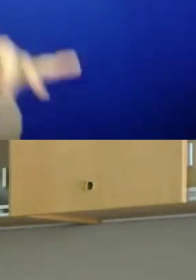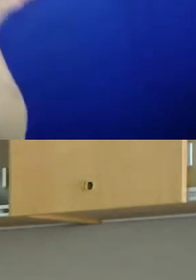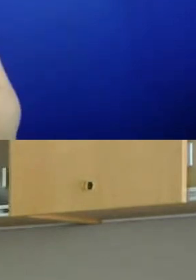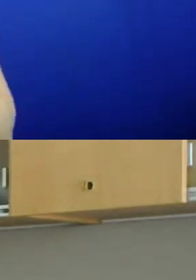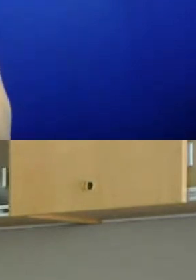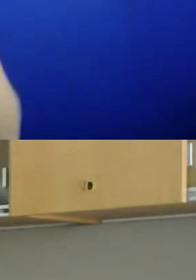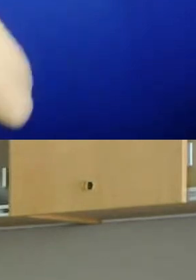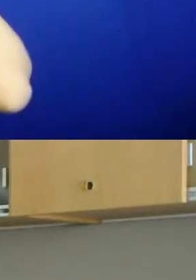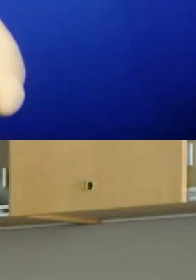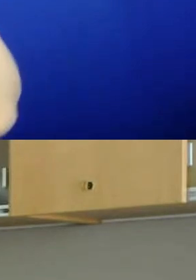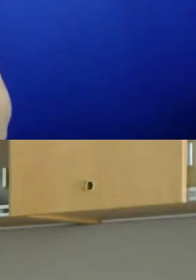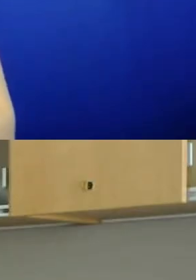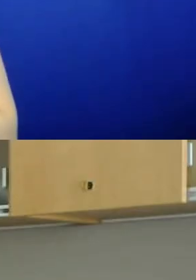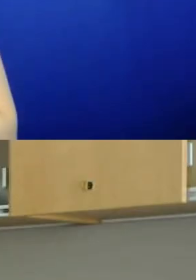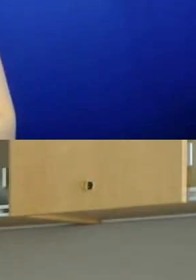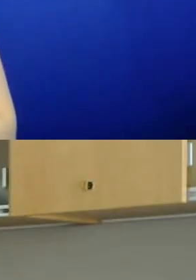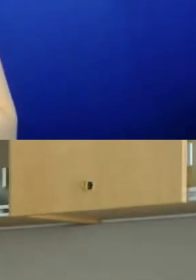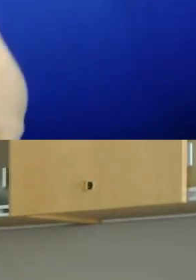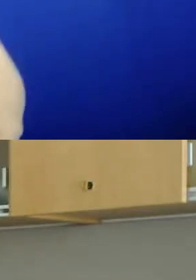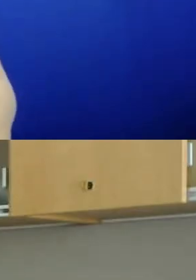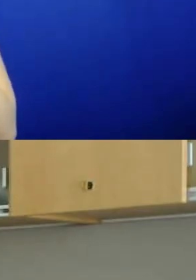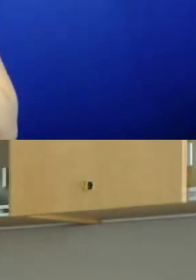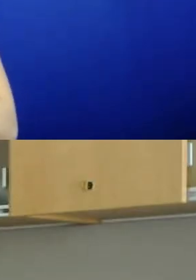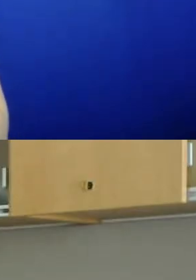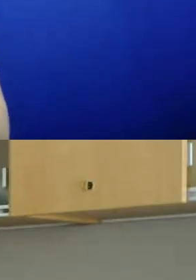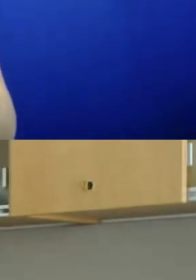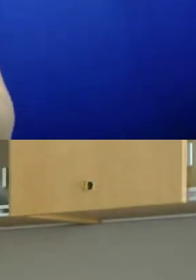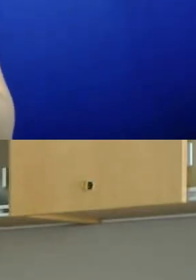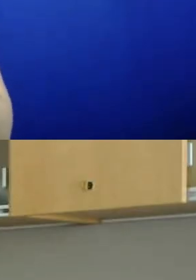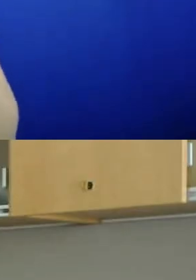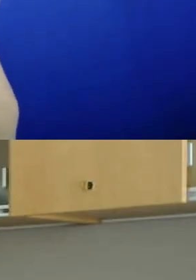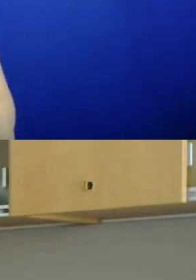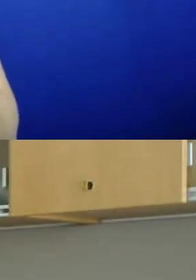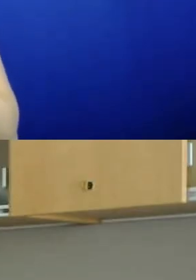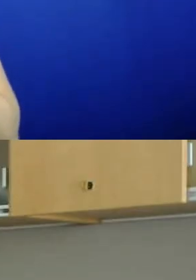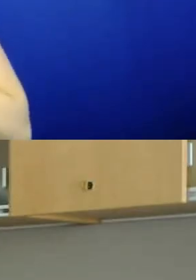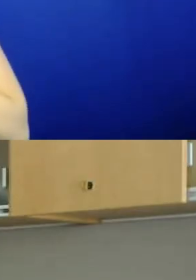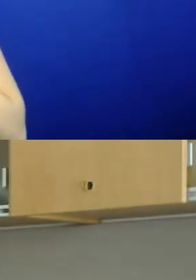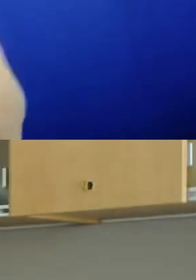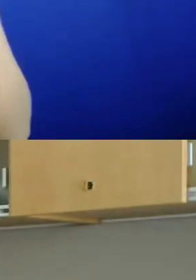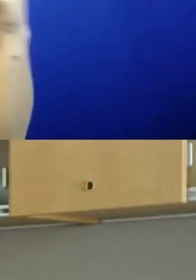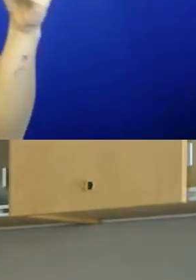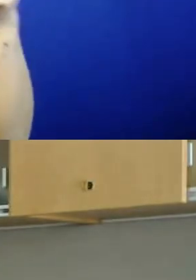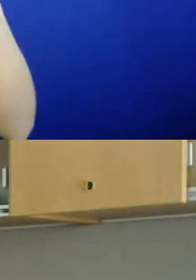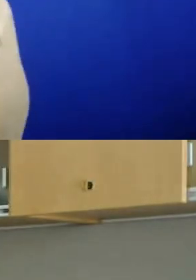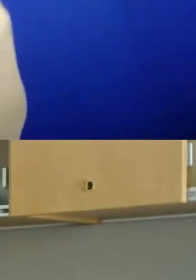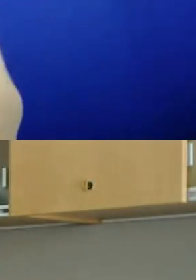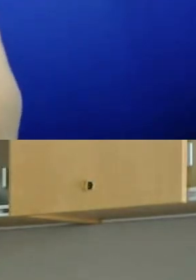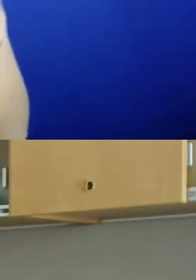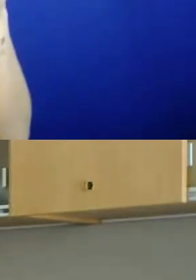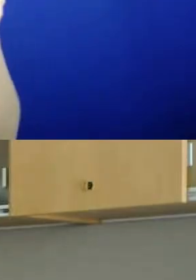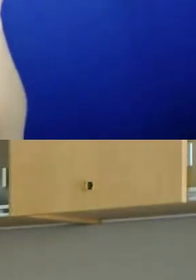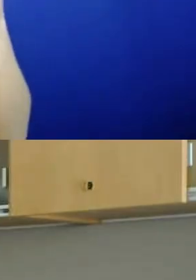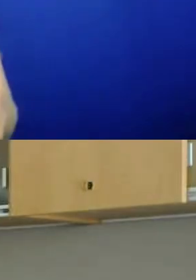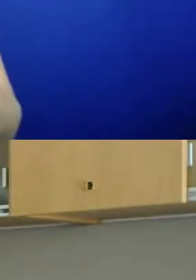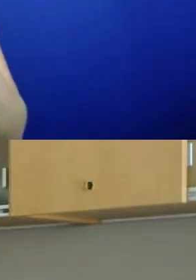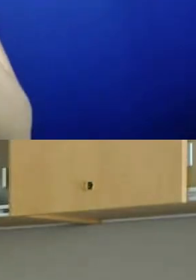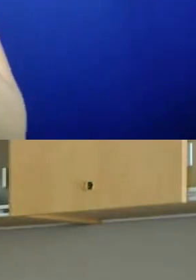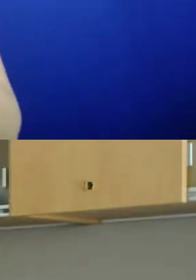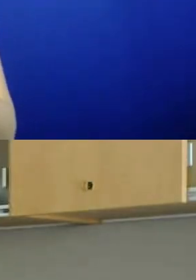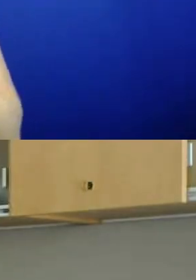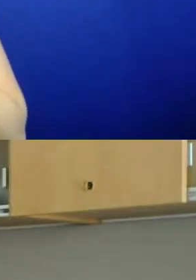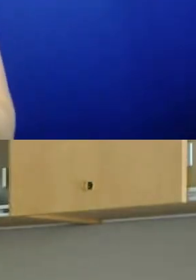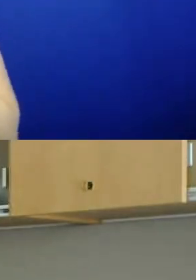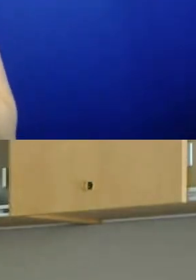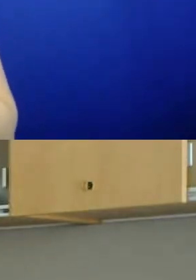aware. I think the one thing that's nice about licensed medical shops is you have a pharmacist that you can talk to. You